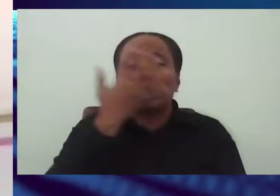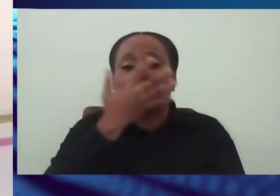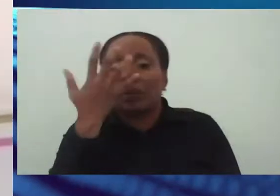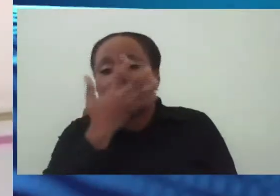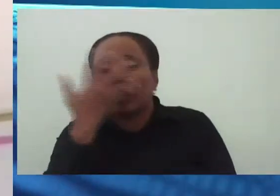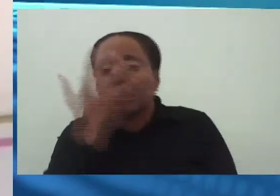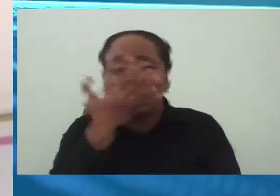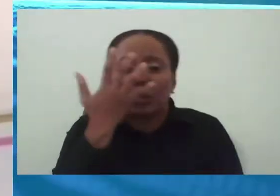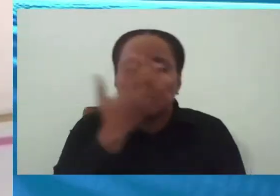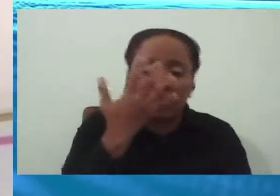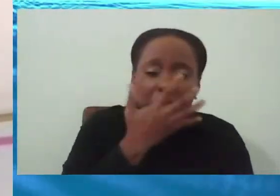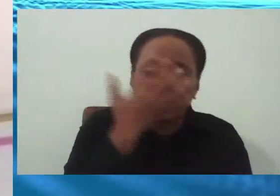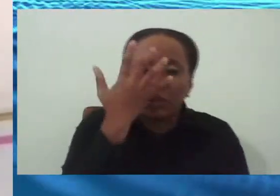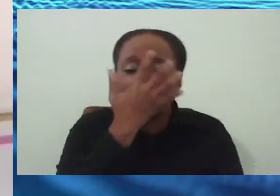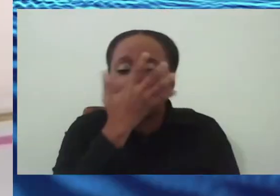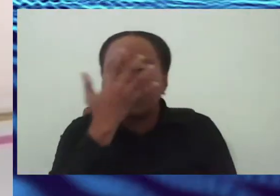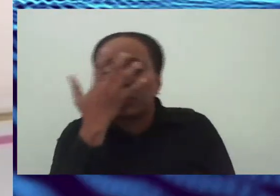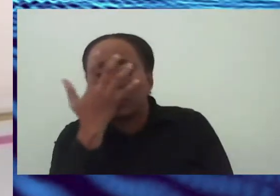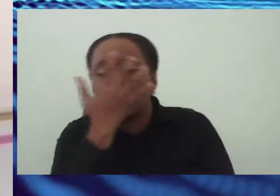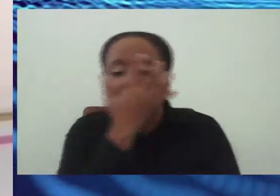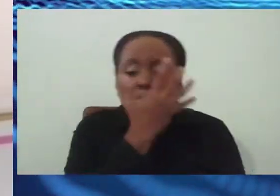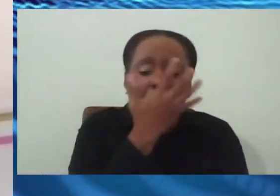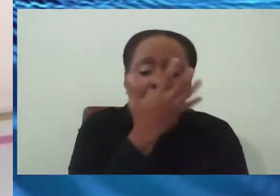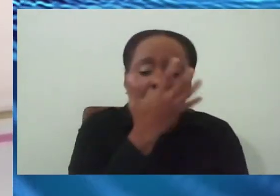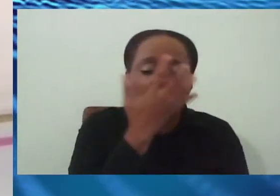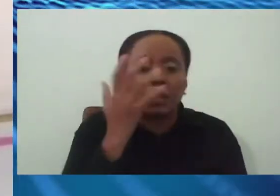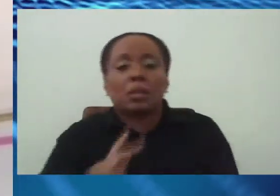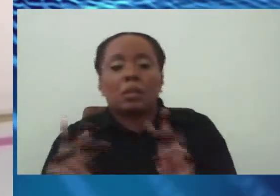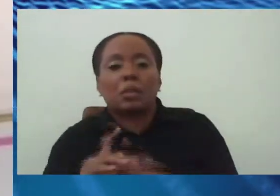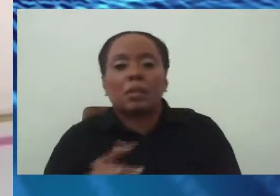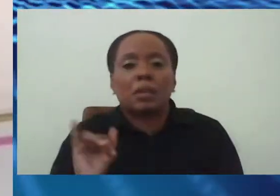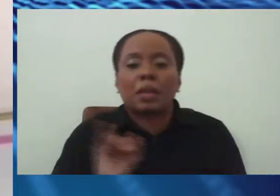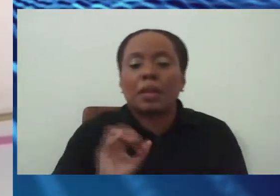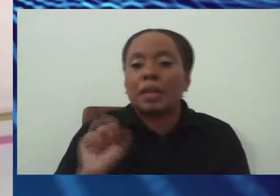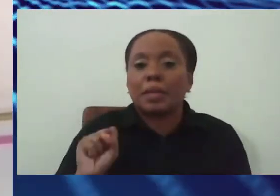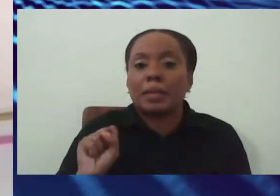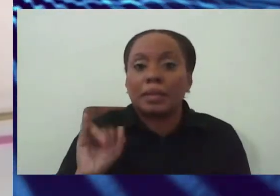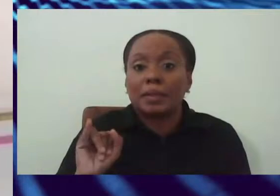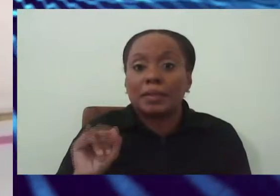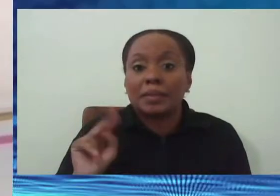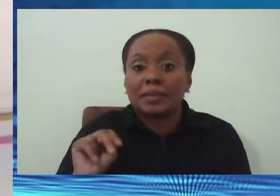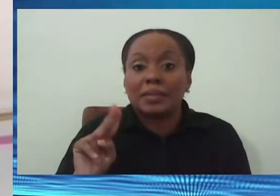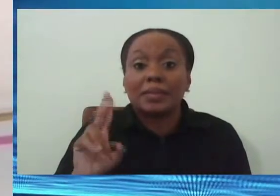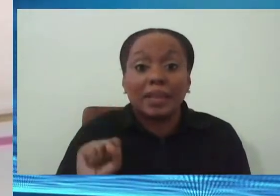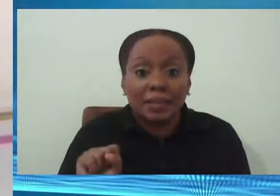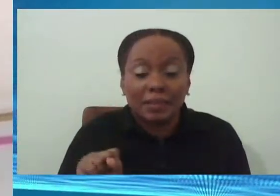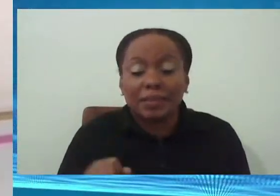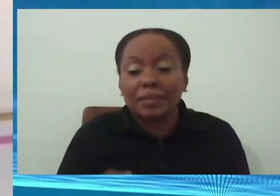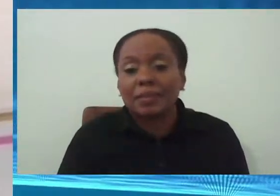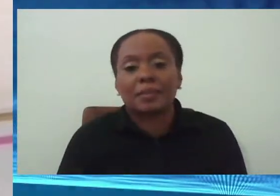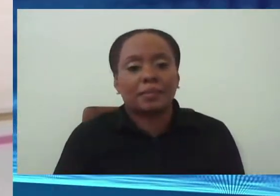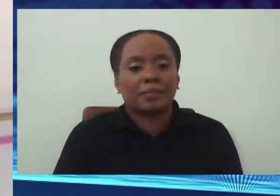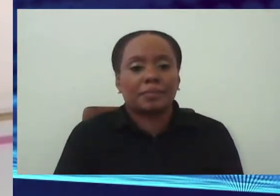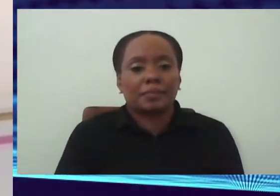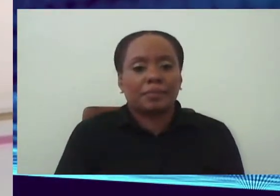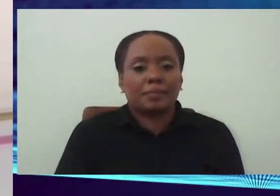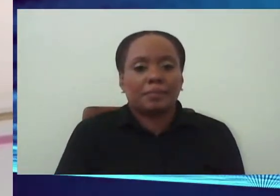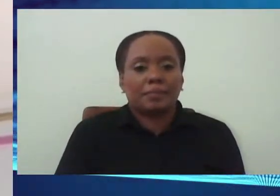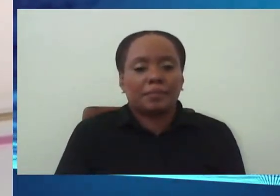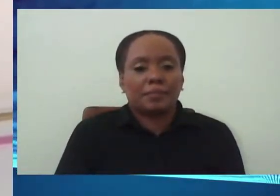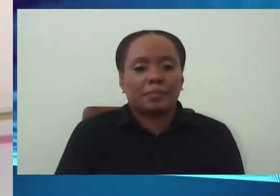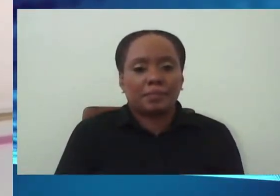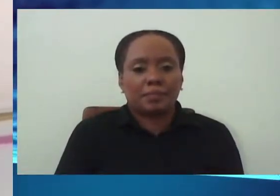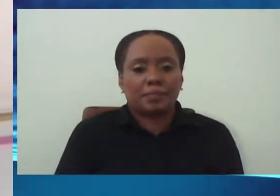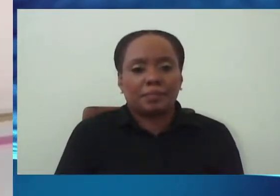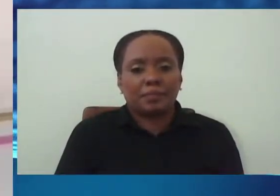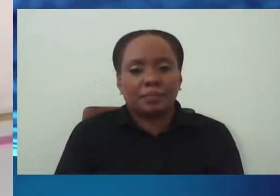are blocked, or I'm having vertigo or something like that, but it could be something else. So I think what we're saying is to tie yourself to the most appropriate service